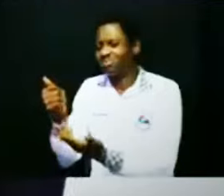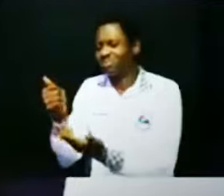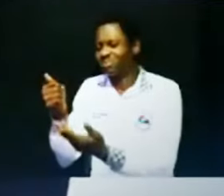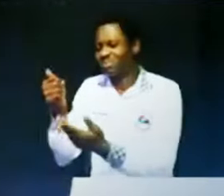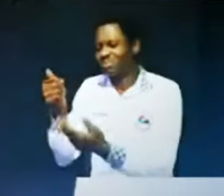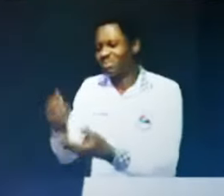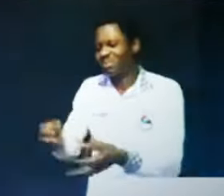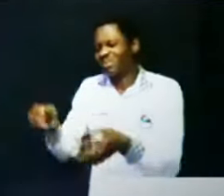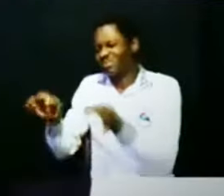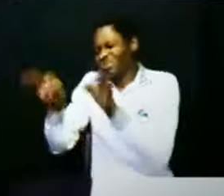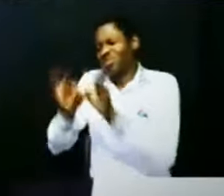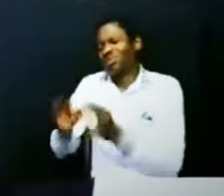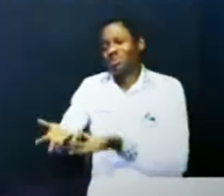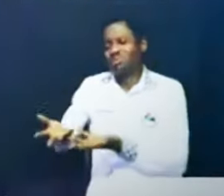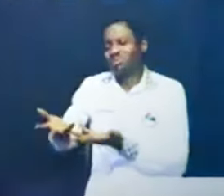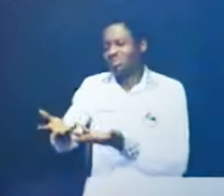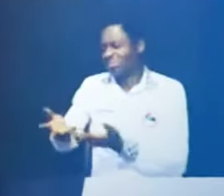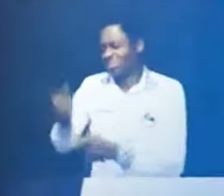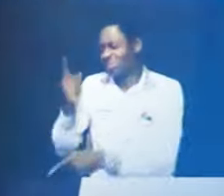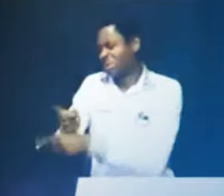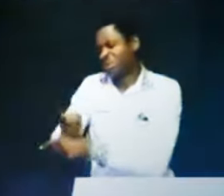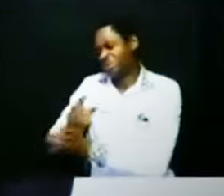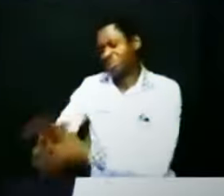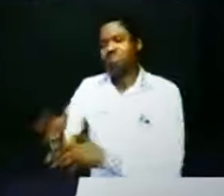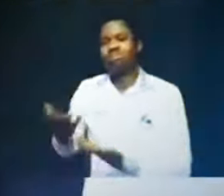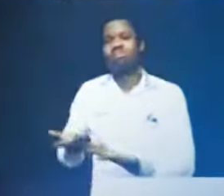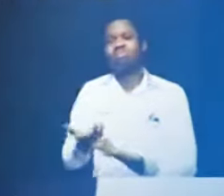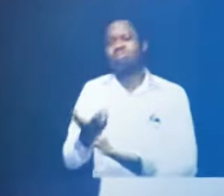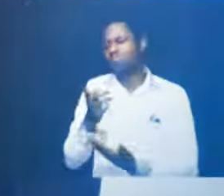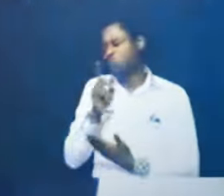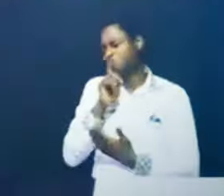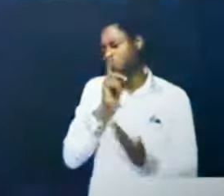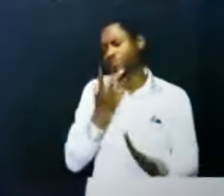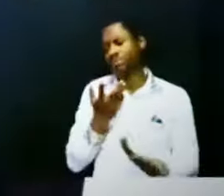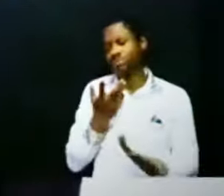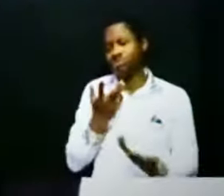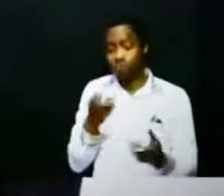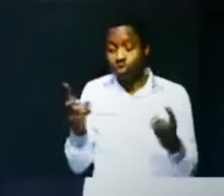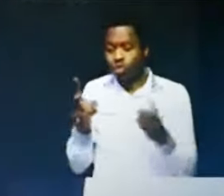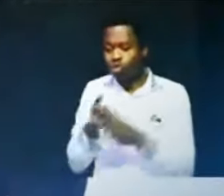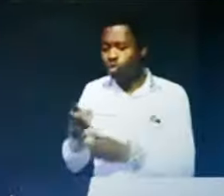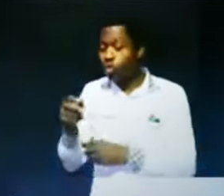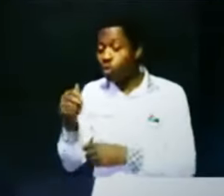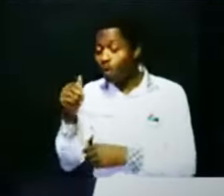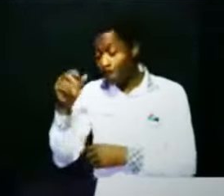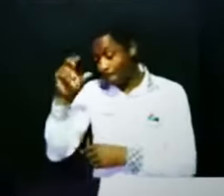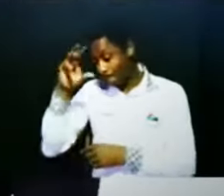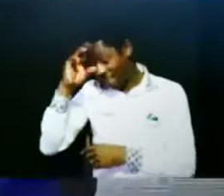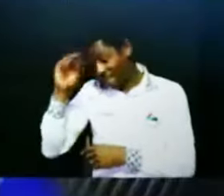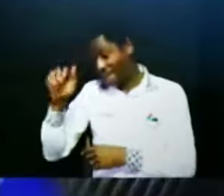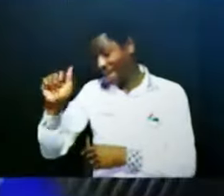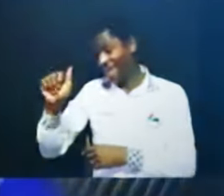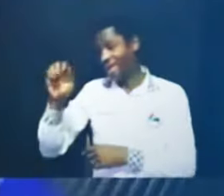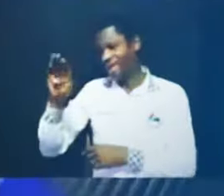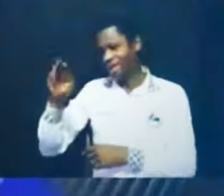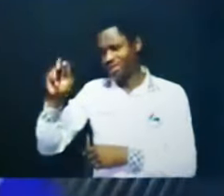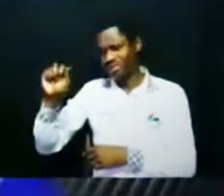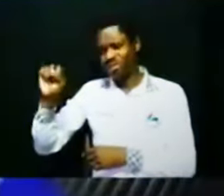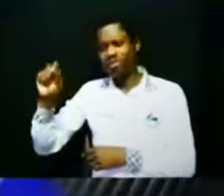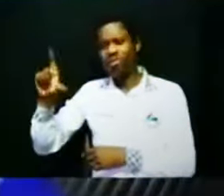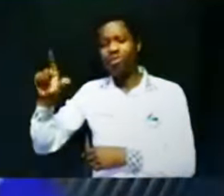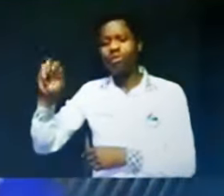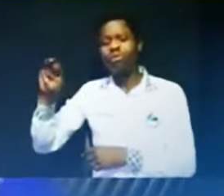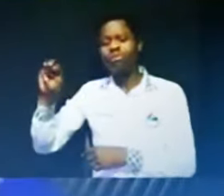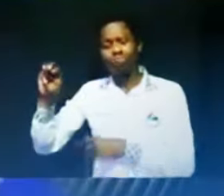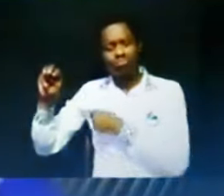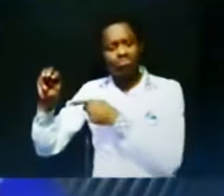di agrehot na ninu Absalom fie. So Absalom saw the sister. Absalom, from the way she was behaving, who said